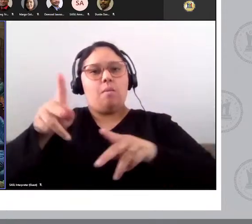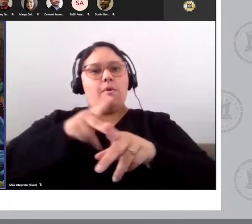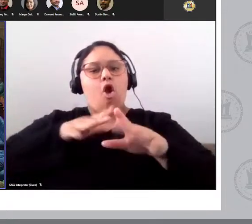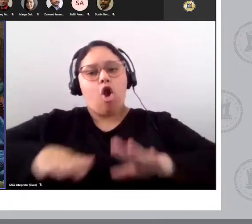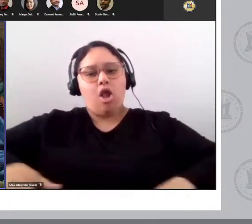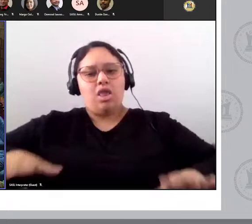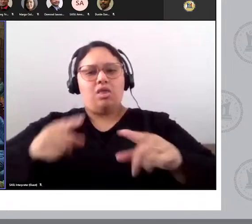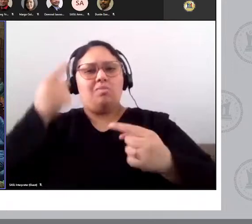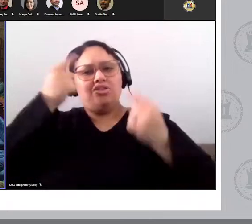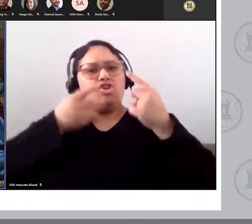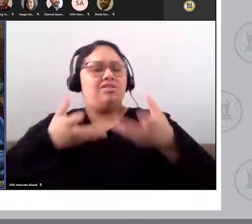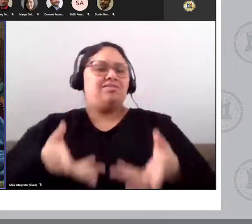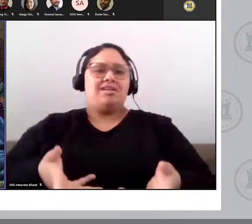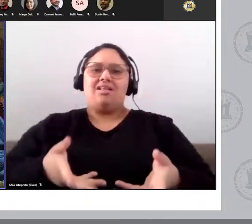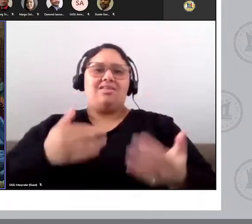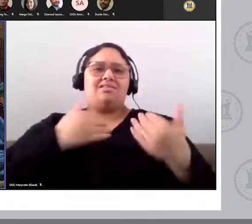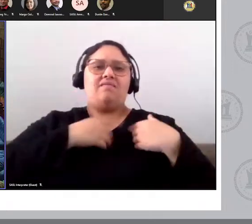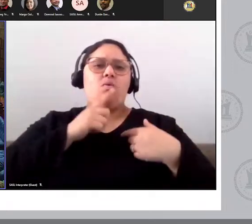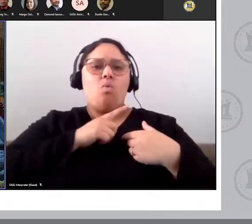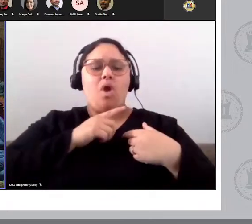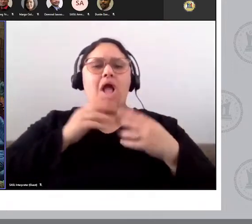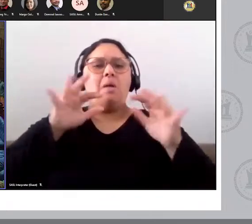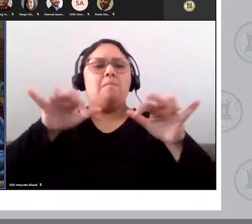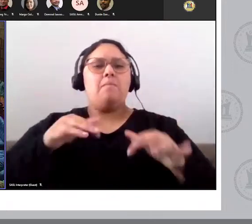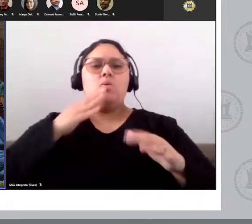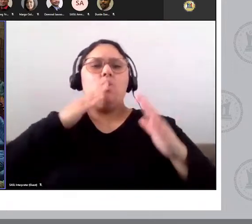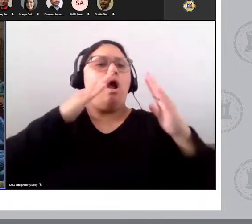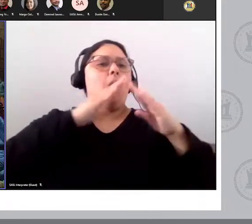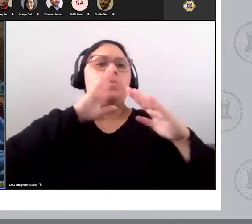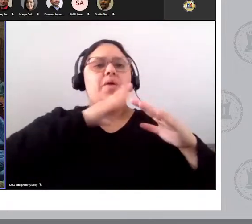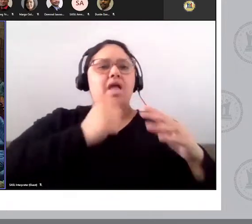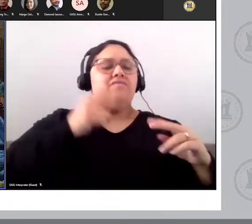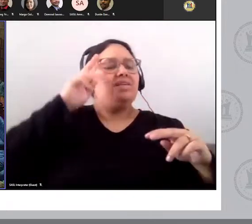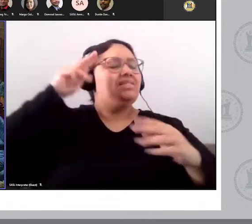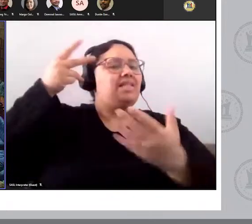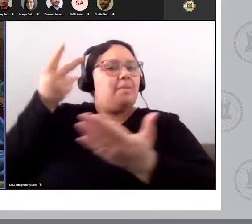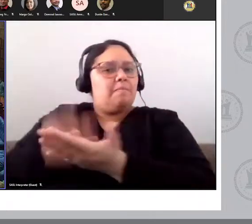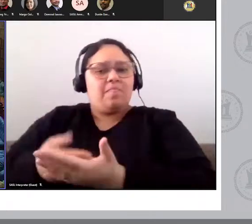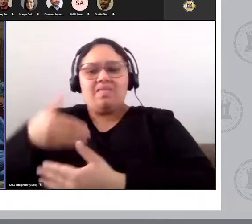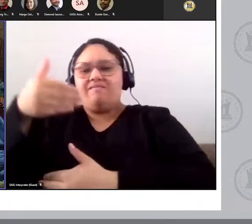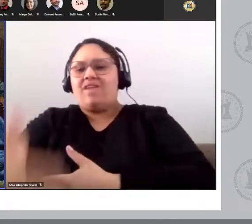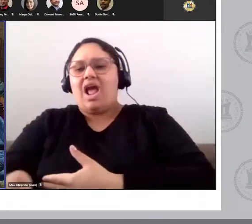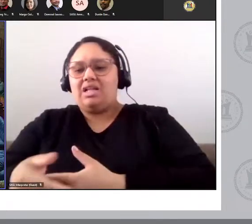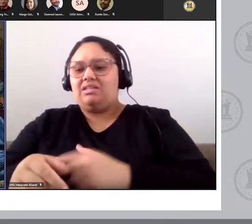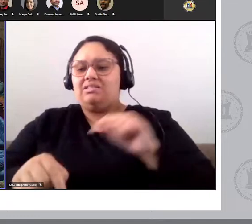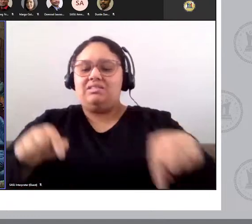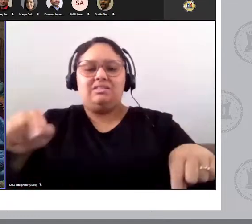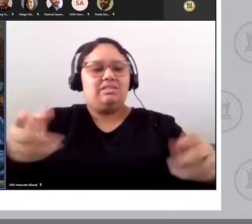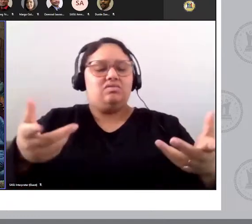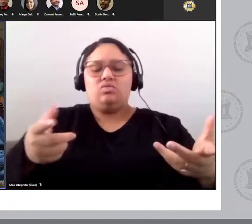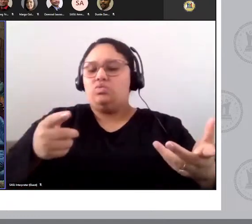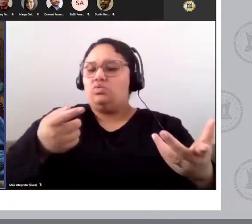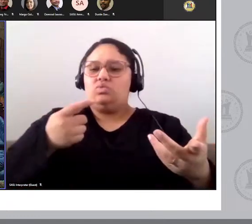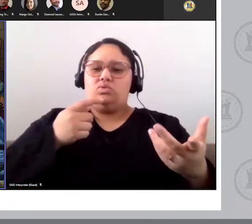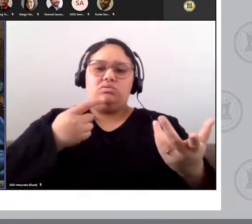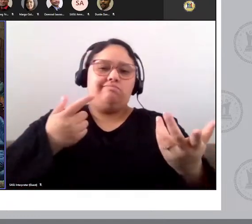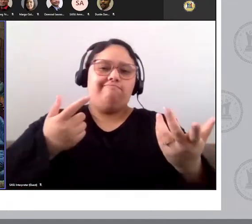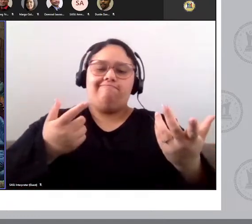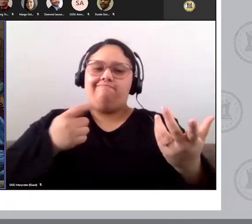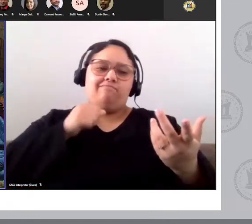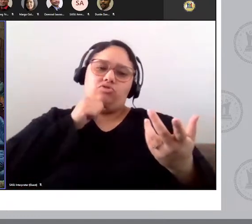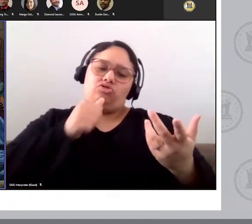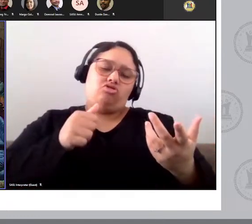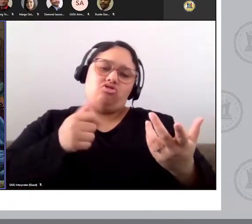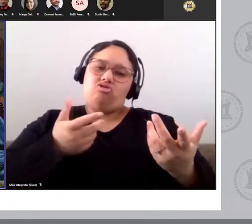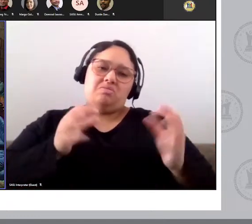considered? Because you get the homeless people now, they're sleeping at the front there it's really not an